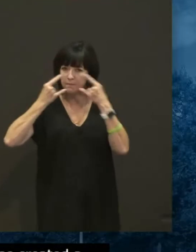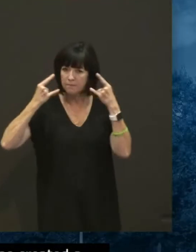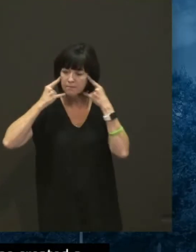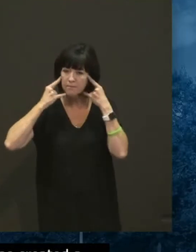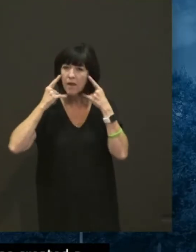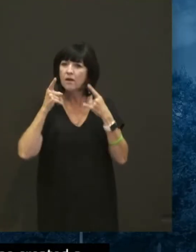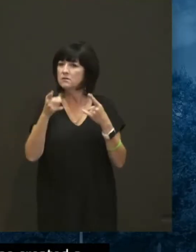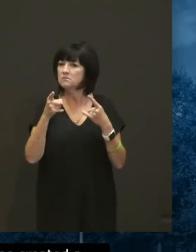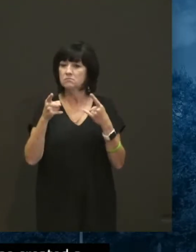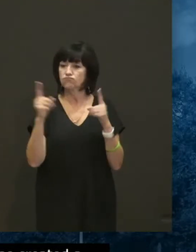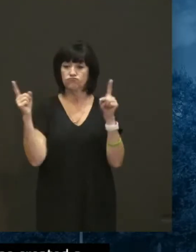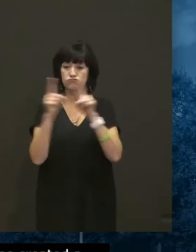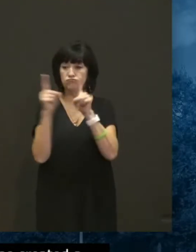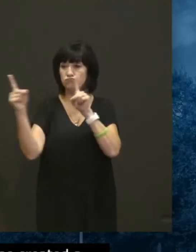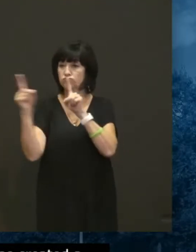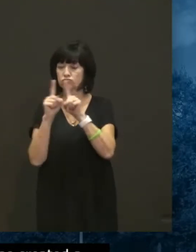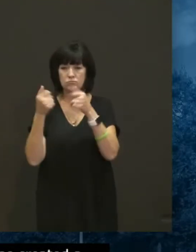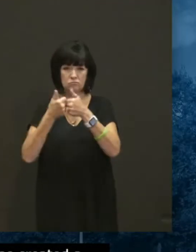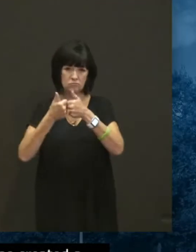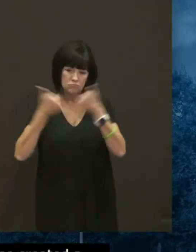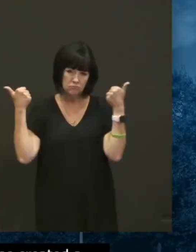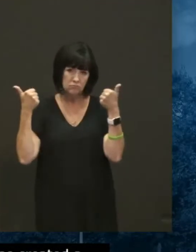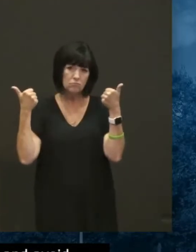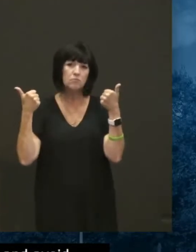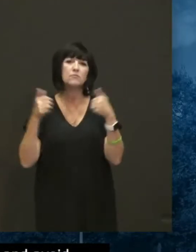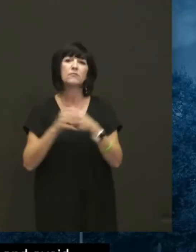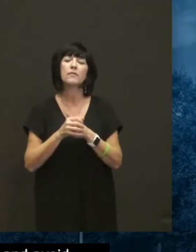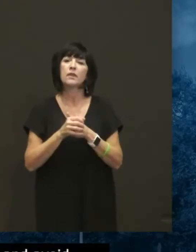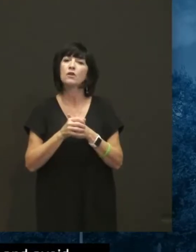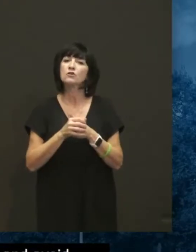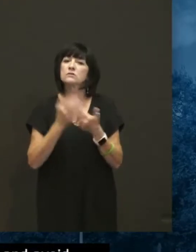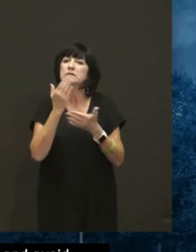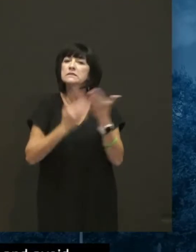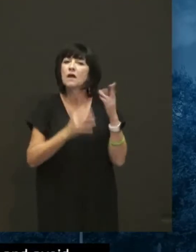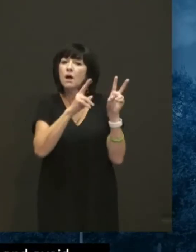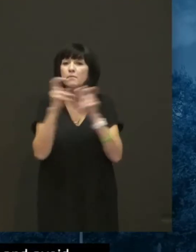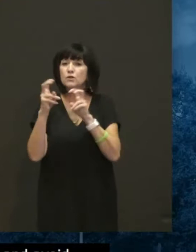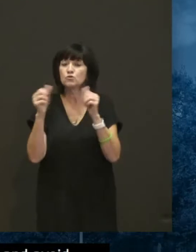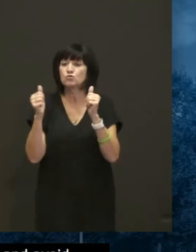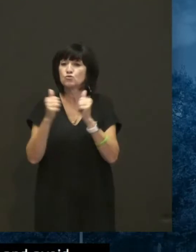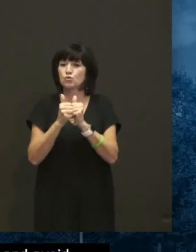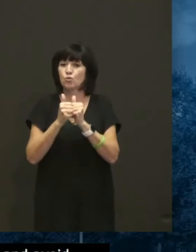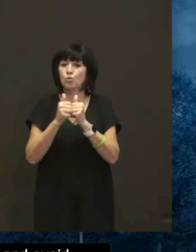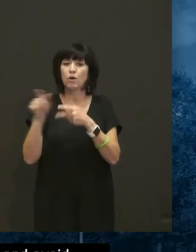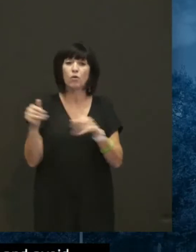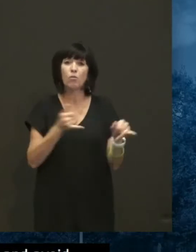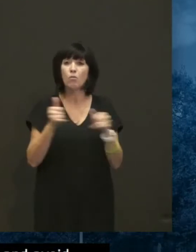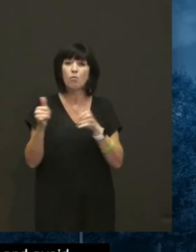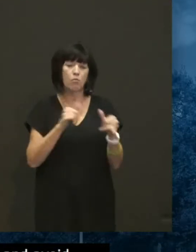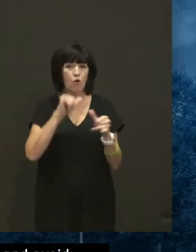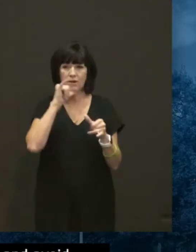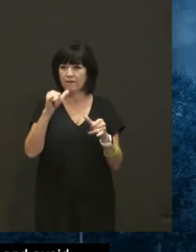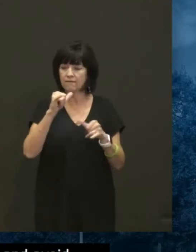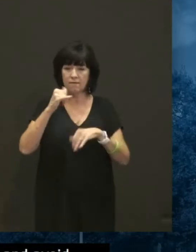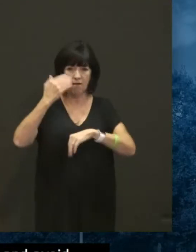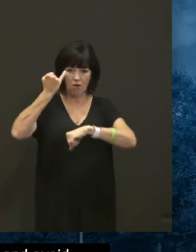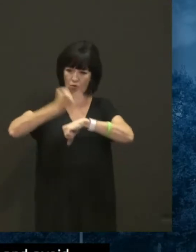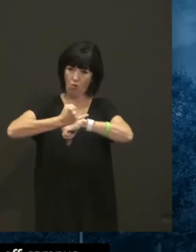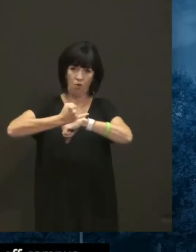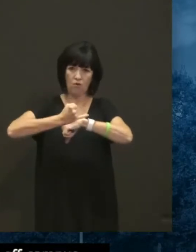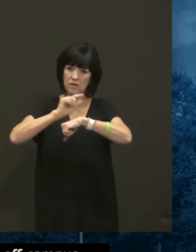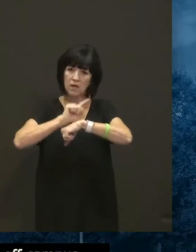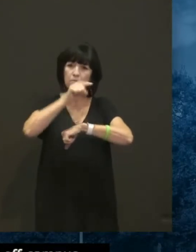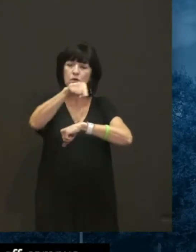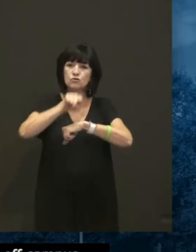social distancing. There has been a little bit of an issue with off-campus partying, which we know is a problem,